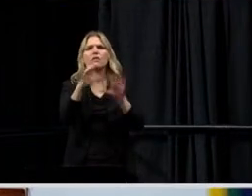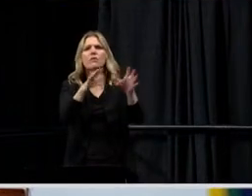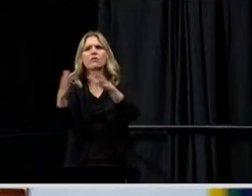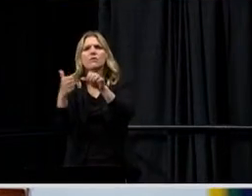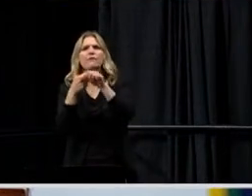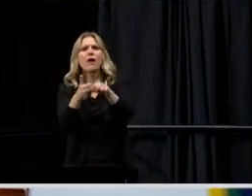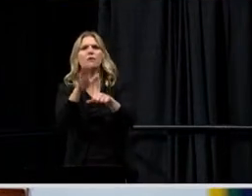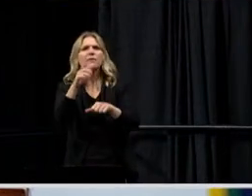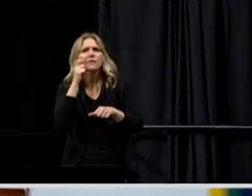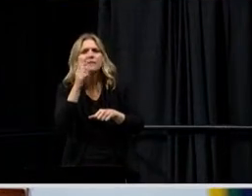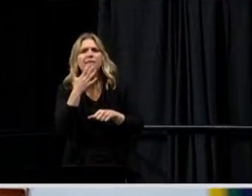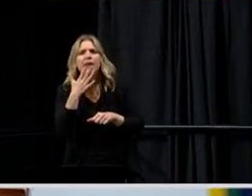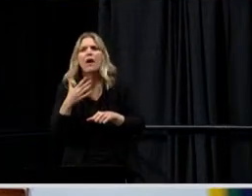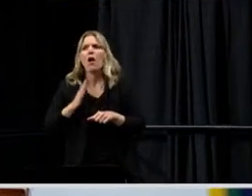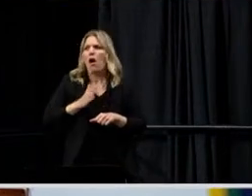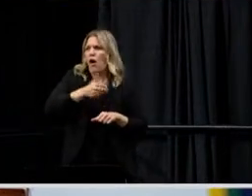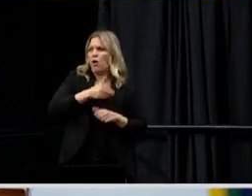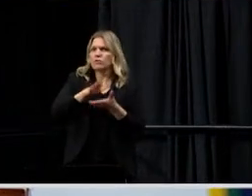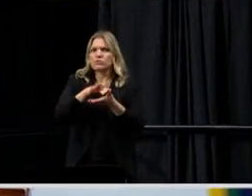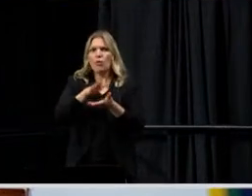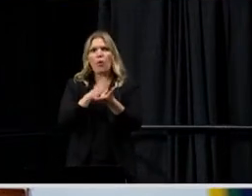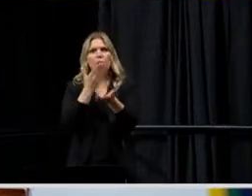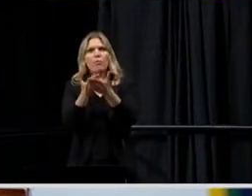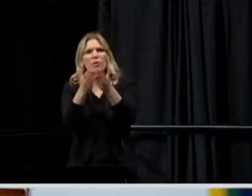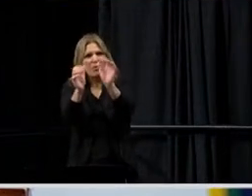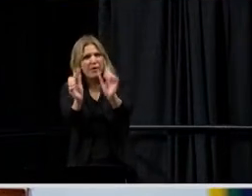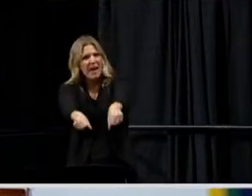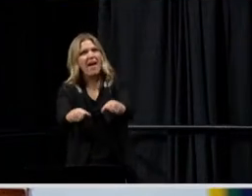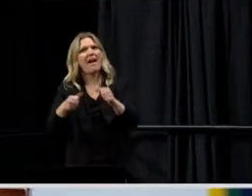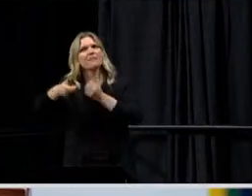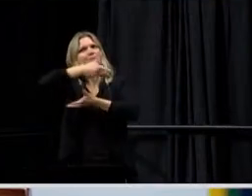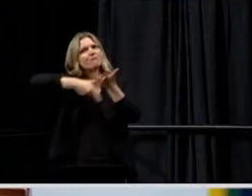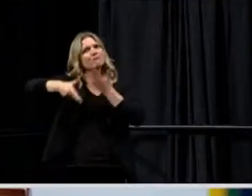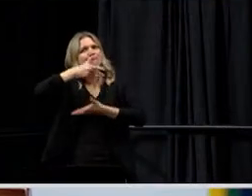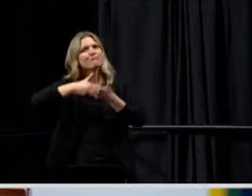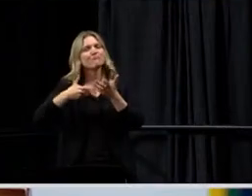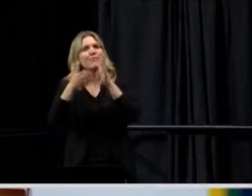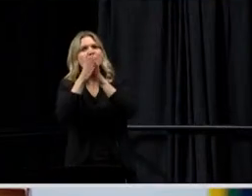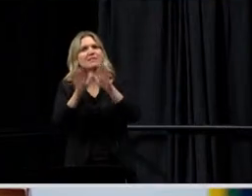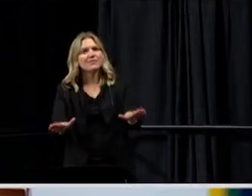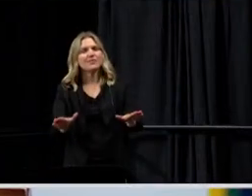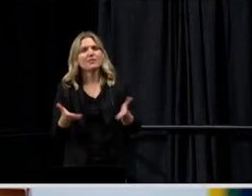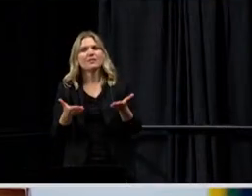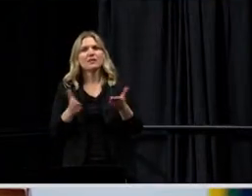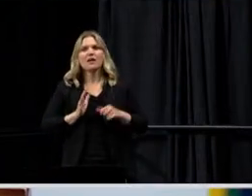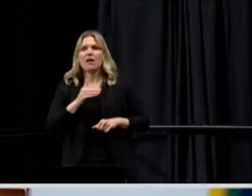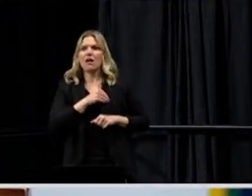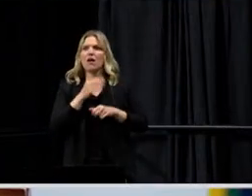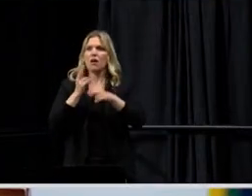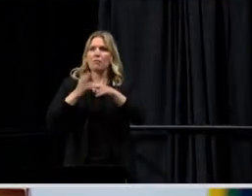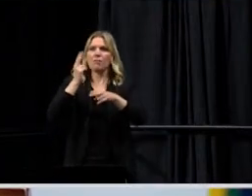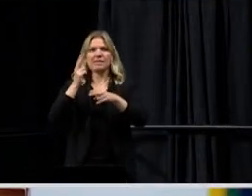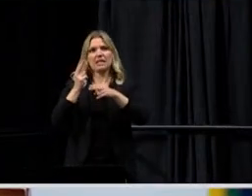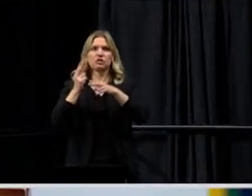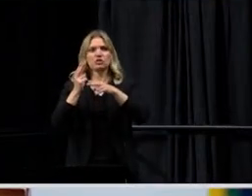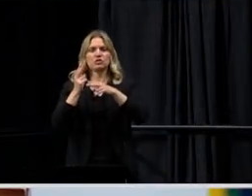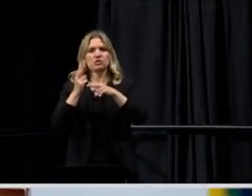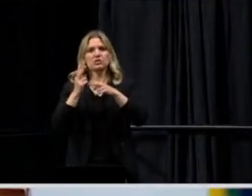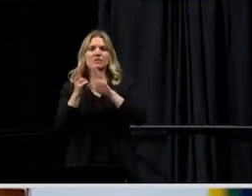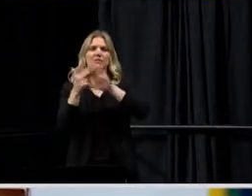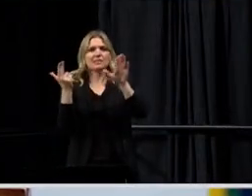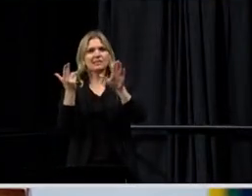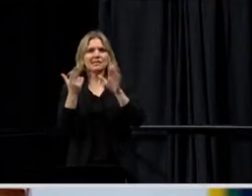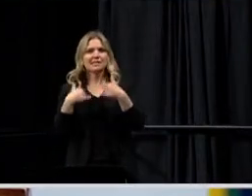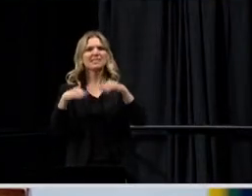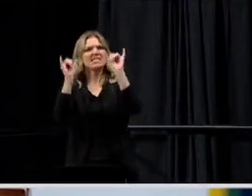Our school is proof that all people can coexist peacefully. Our reputation from years past is still